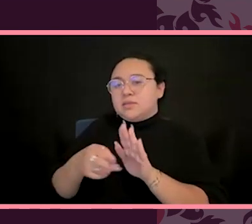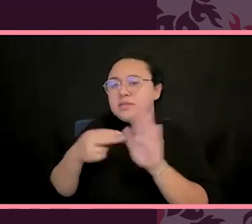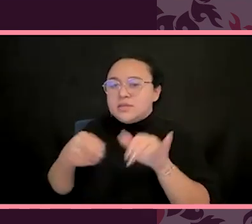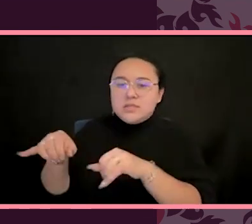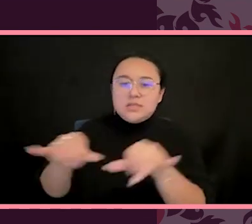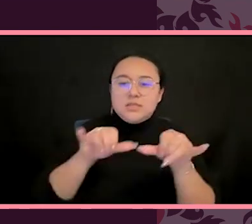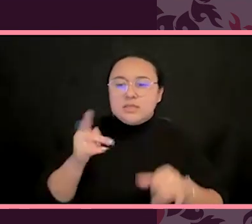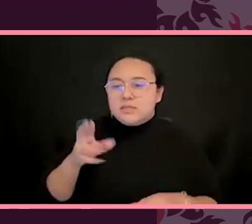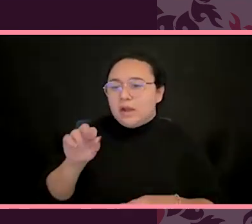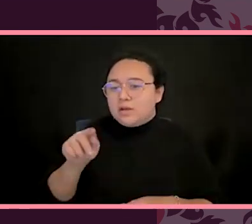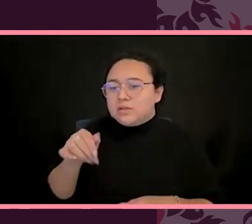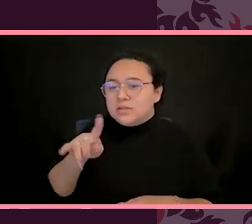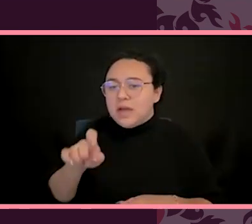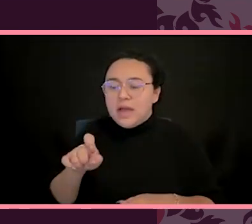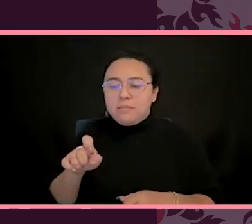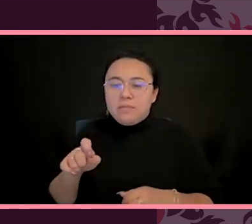Wow.